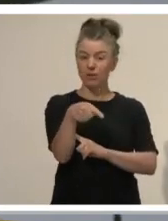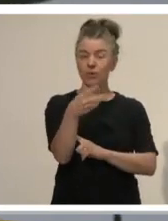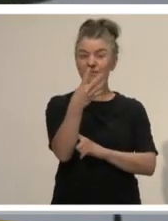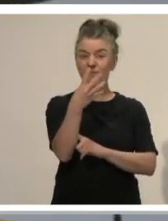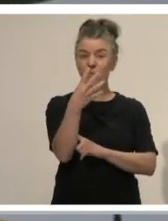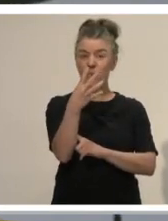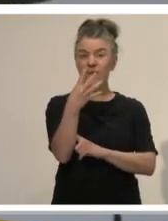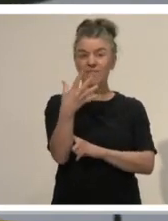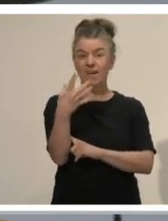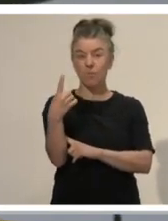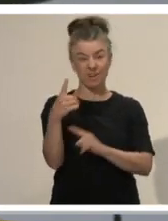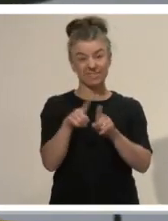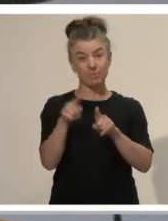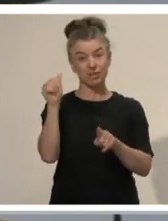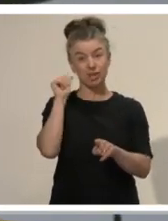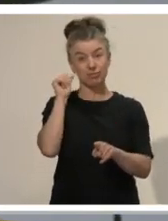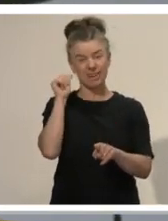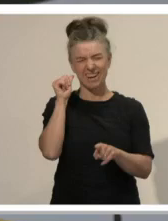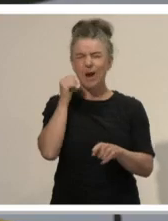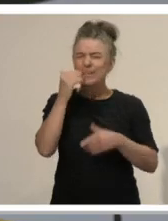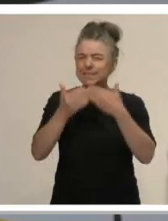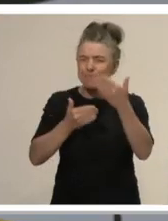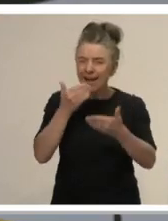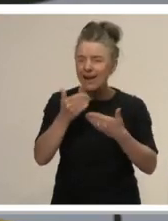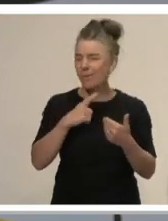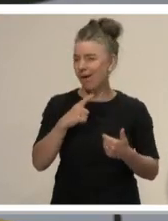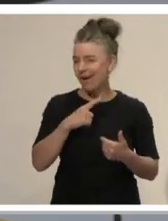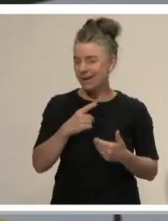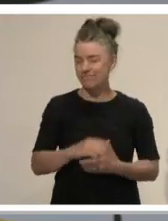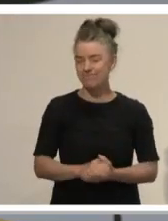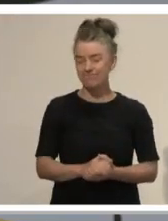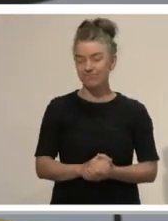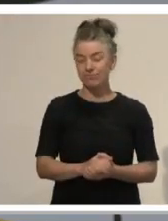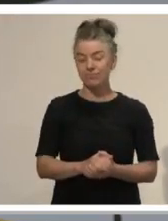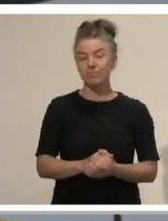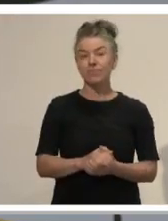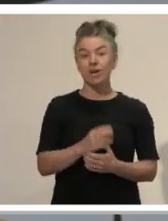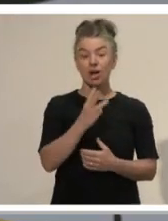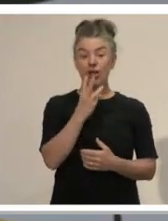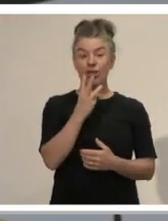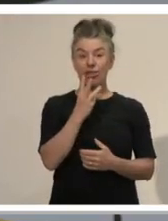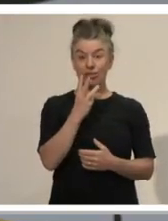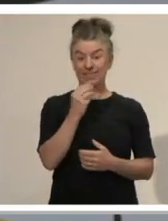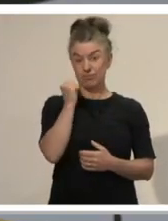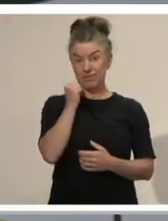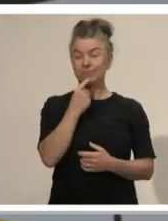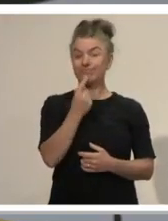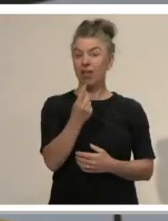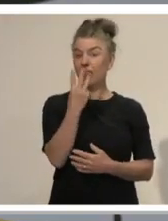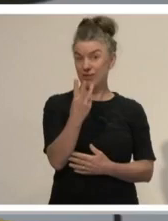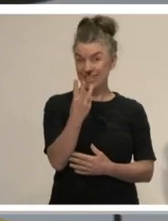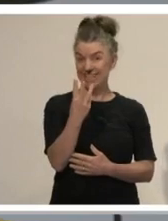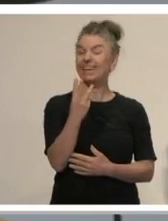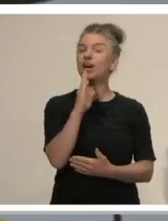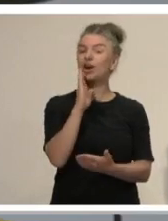1,451, the same as yesterday. Let me briefly explain. There were 3 cases we reported yesterday who were